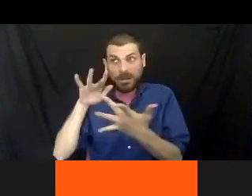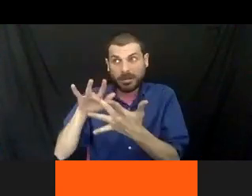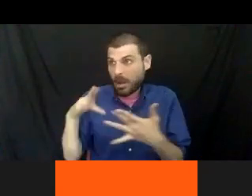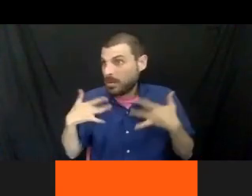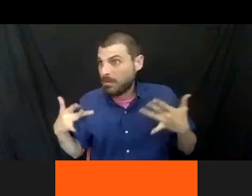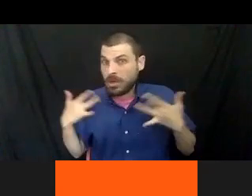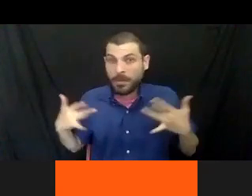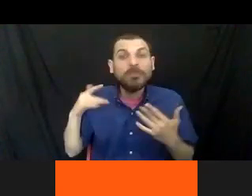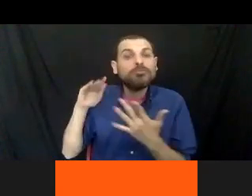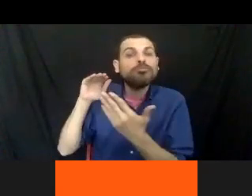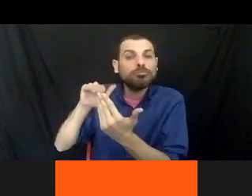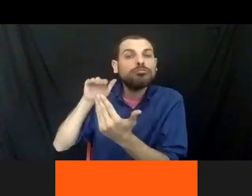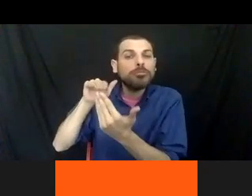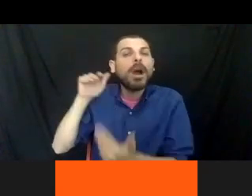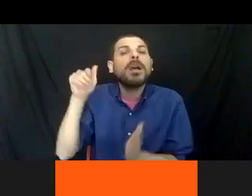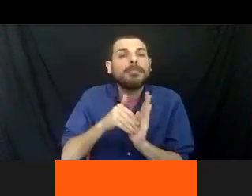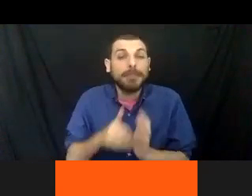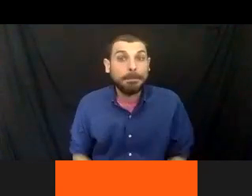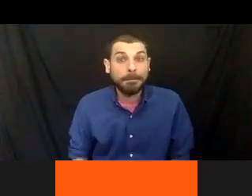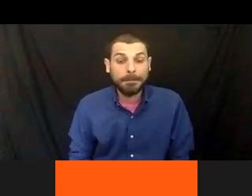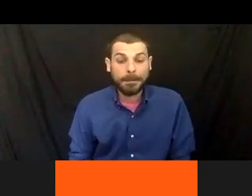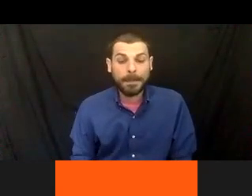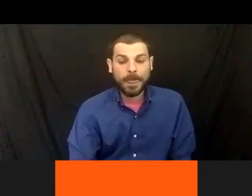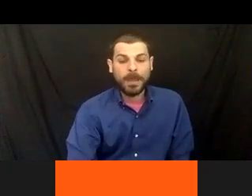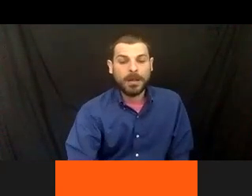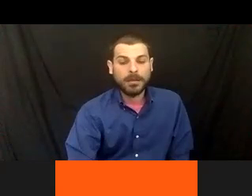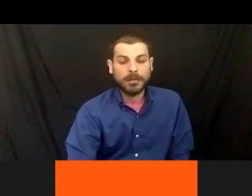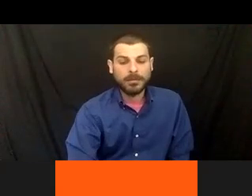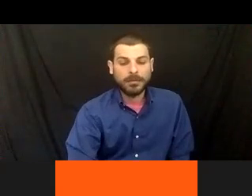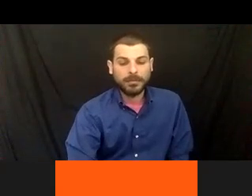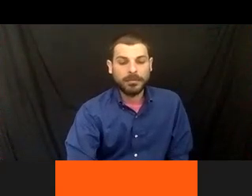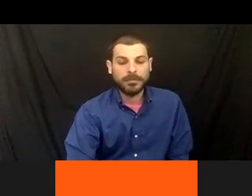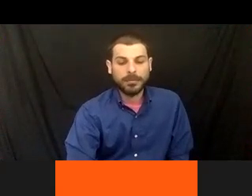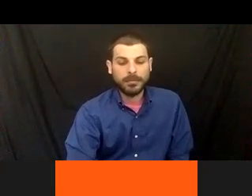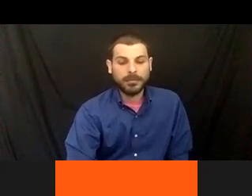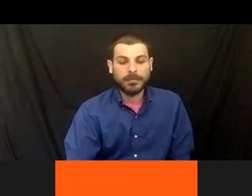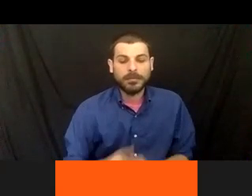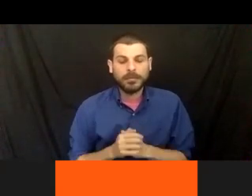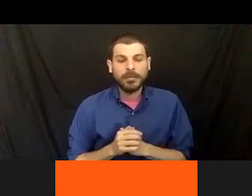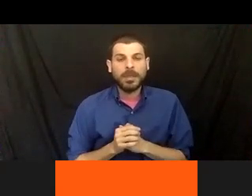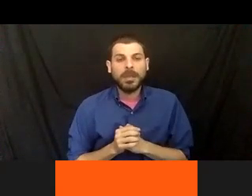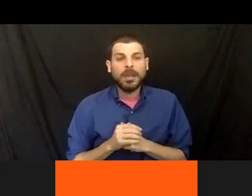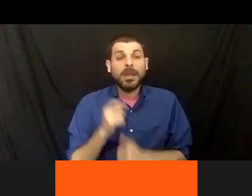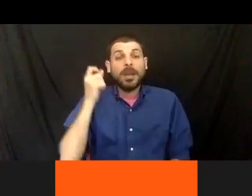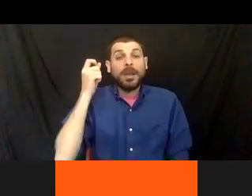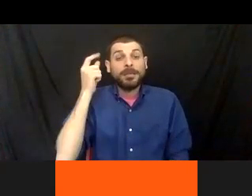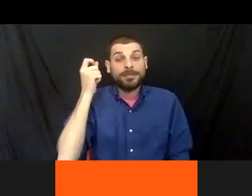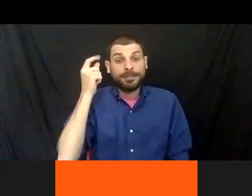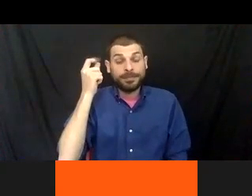Okay, here's another tip. It may be best to think about requesting the